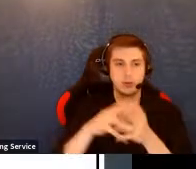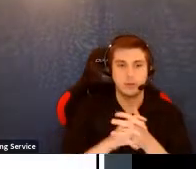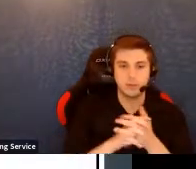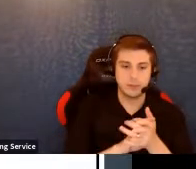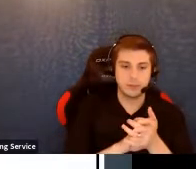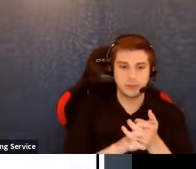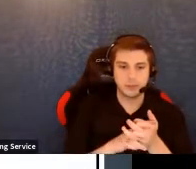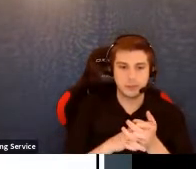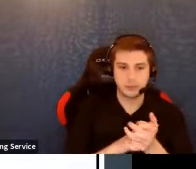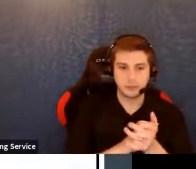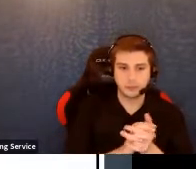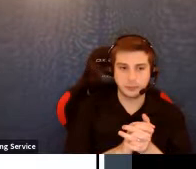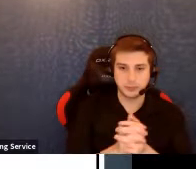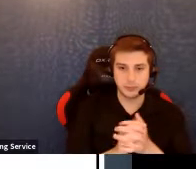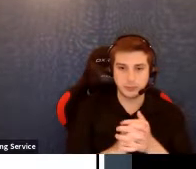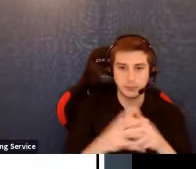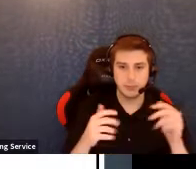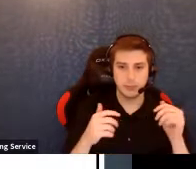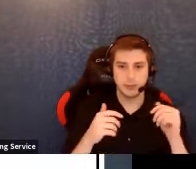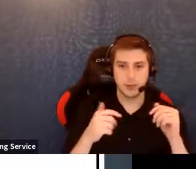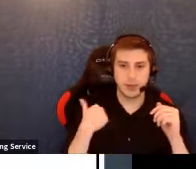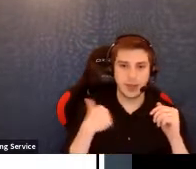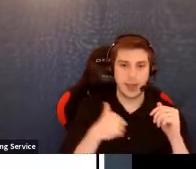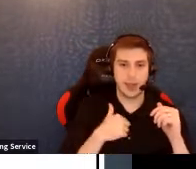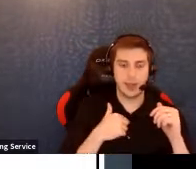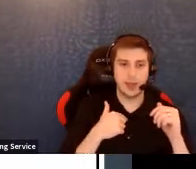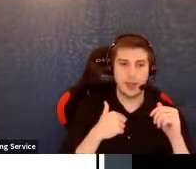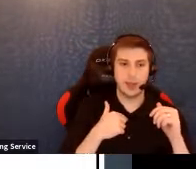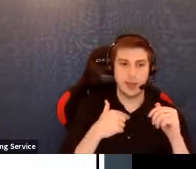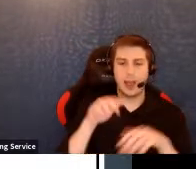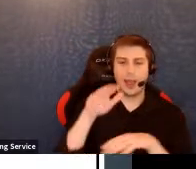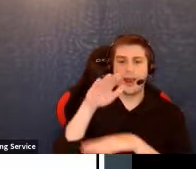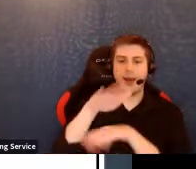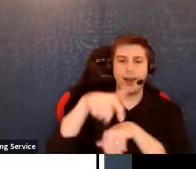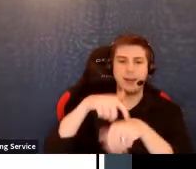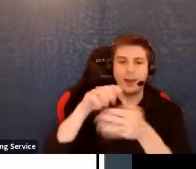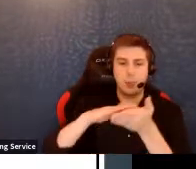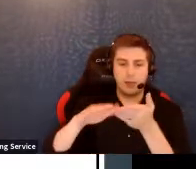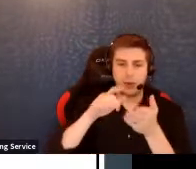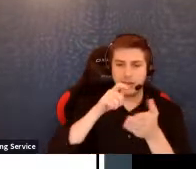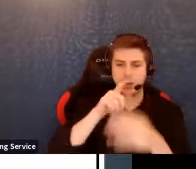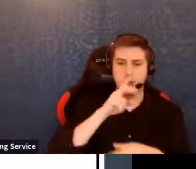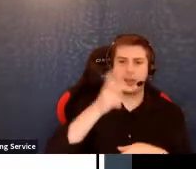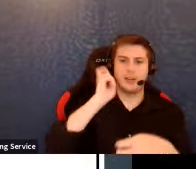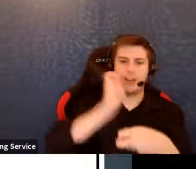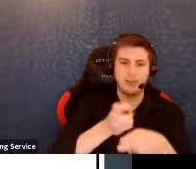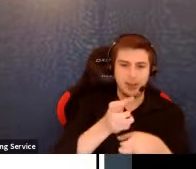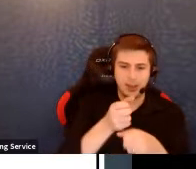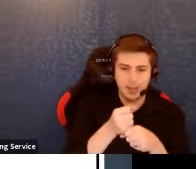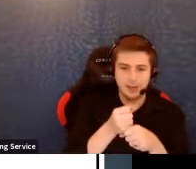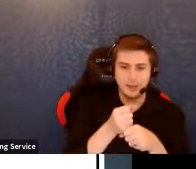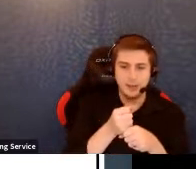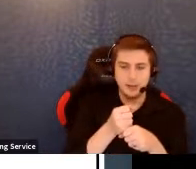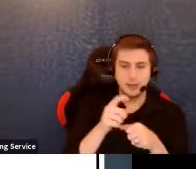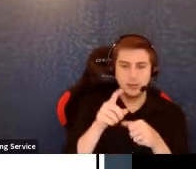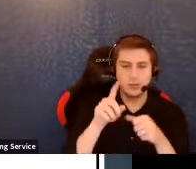Now, our night flying waiver is not particularly hard to get. It does take a little bit of time and effort to put into it. You